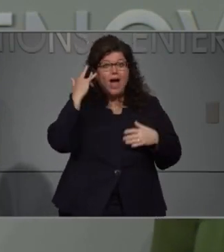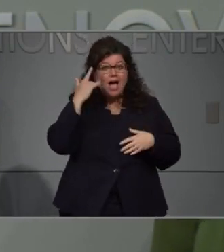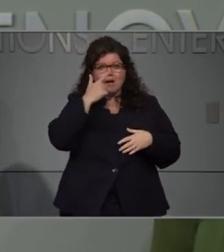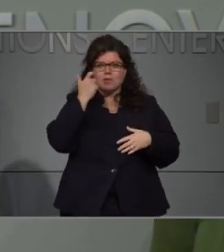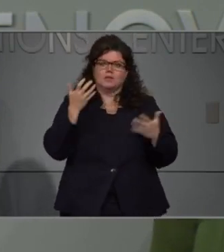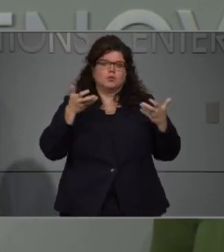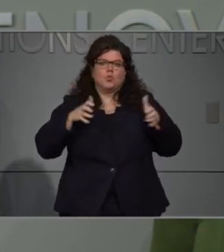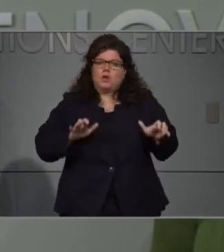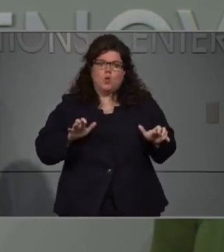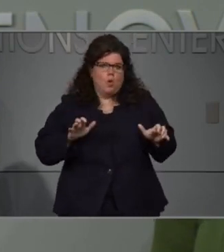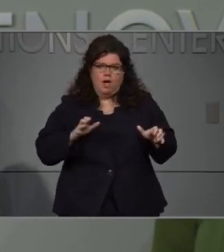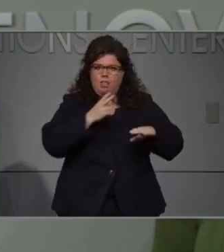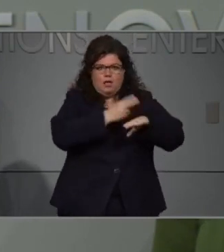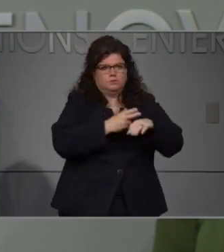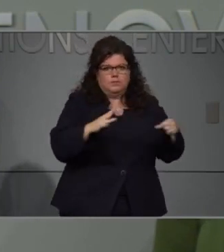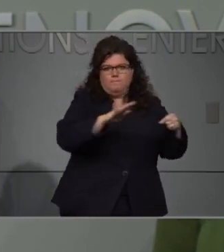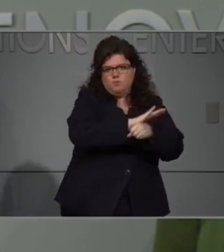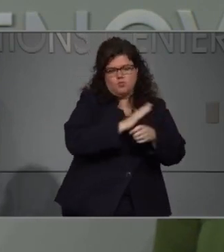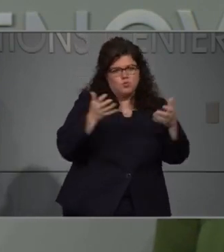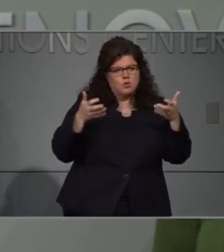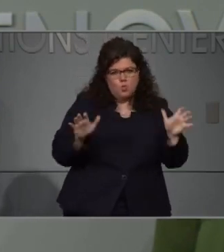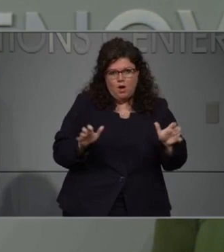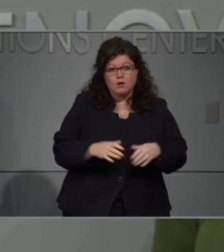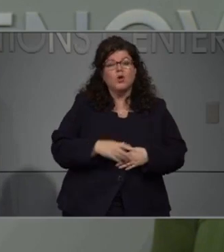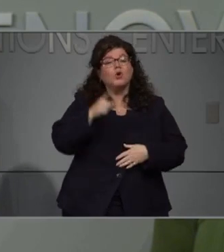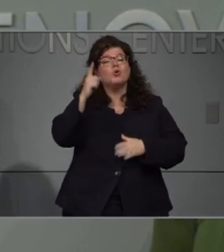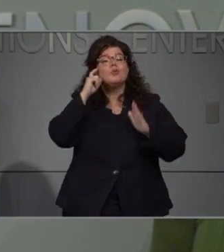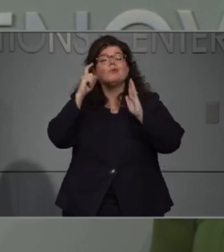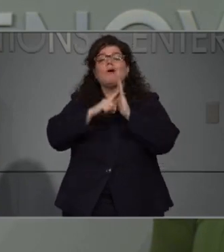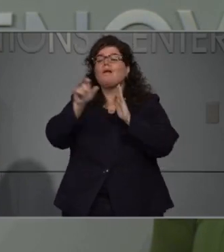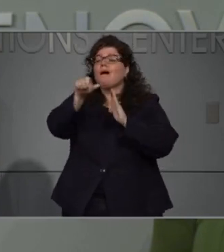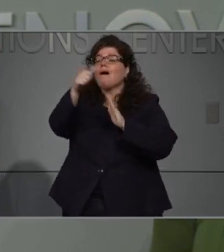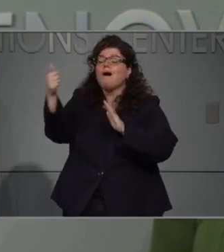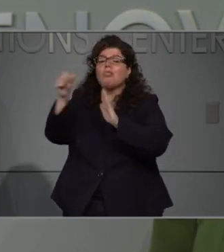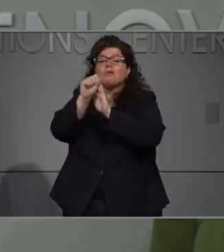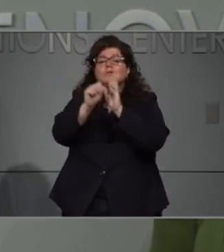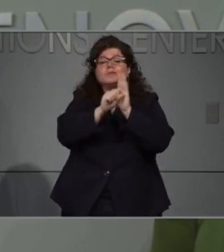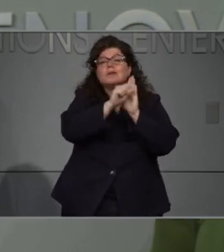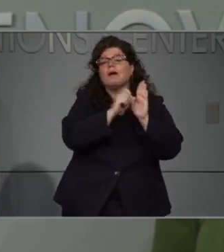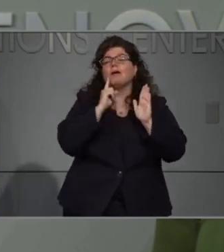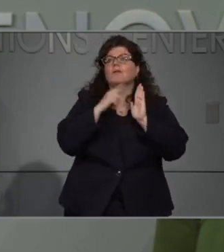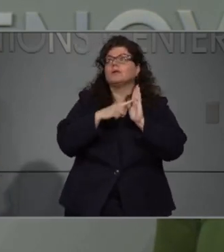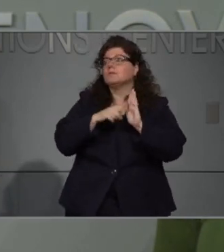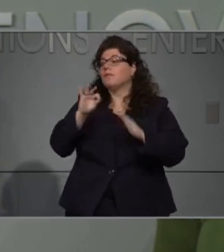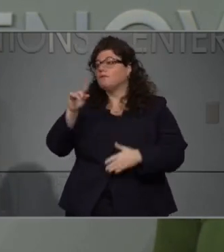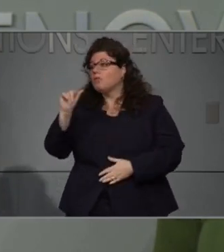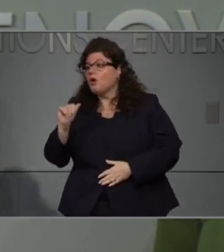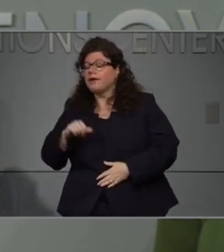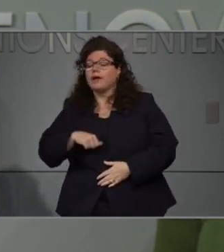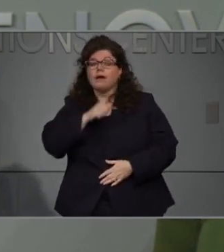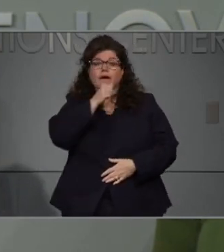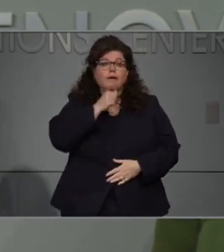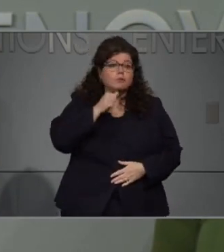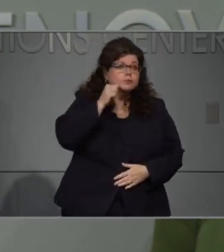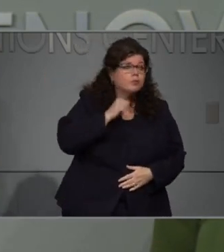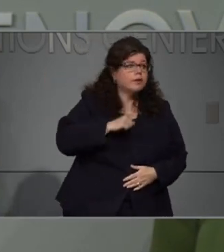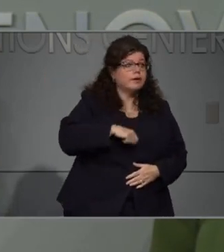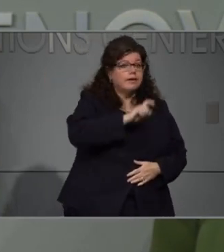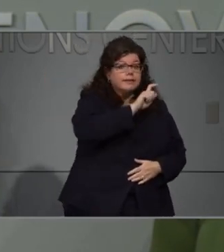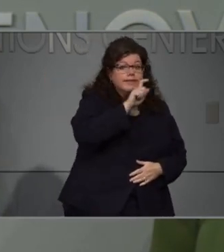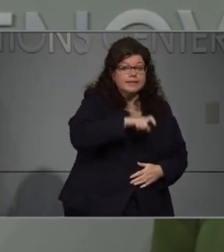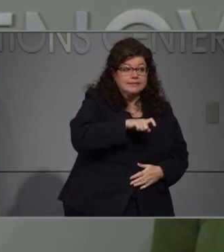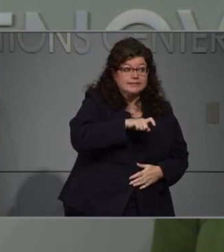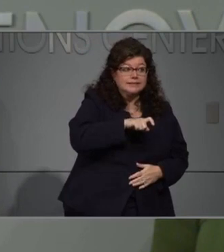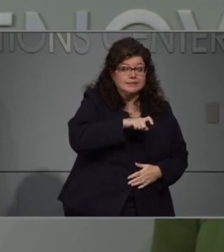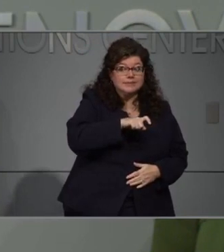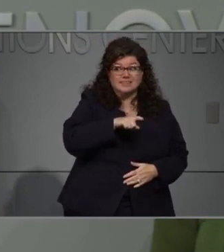healthcare system. I think what you are seeing in other states, whether it's Florida or Texas or Arizona, is that hospitals are running